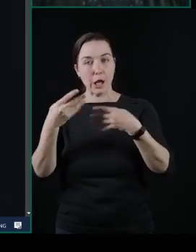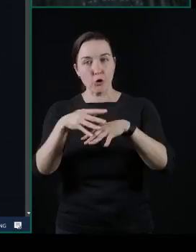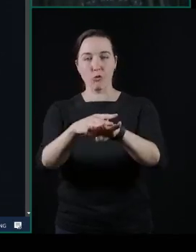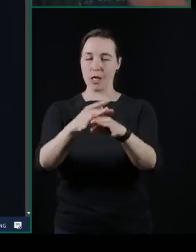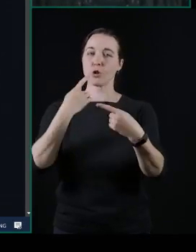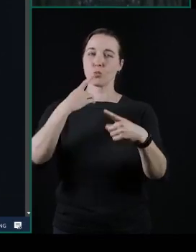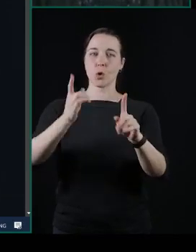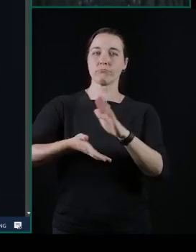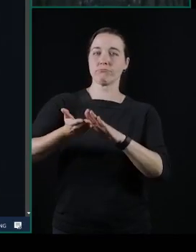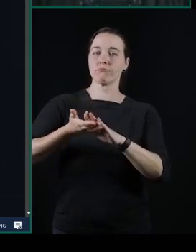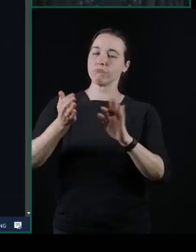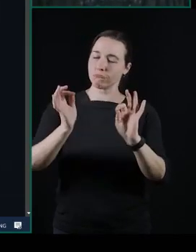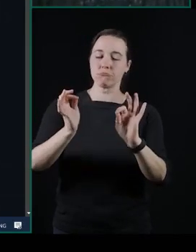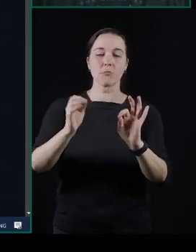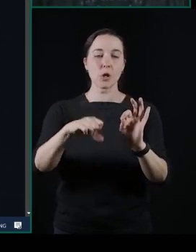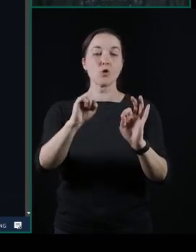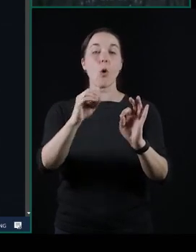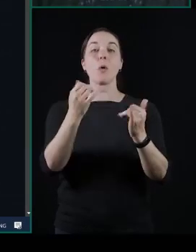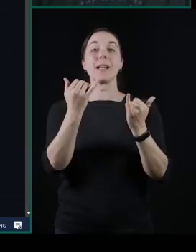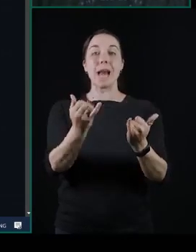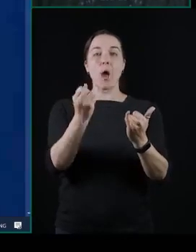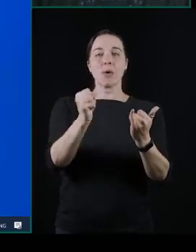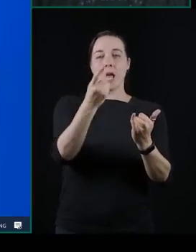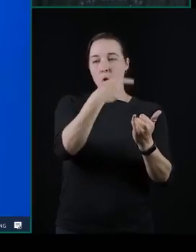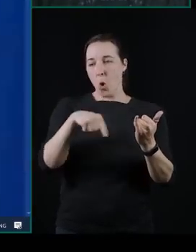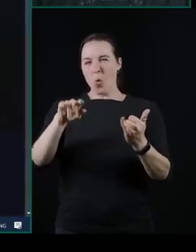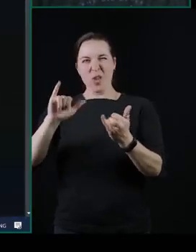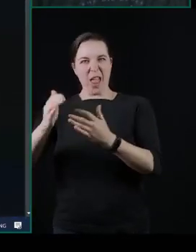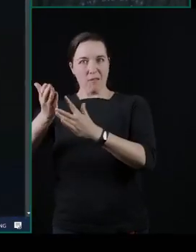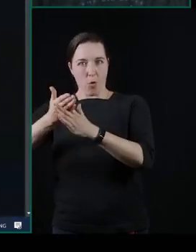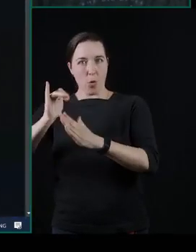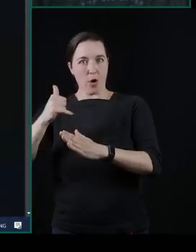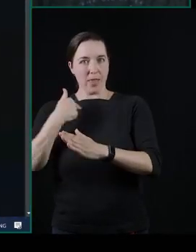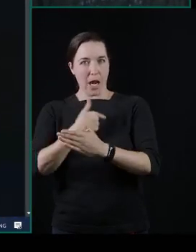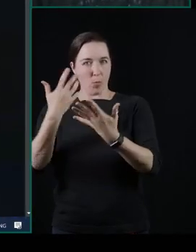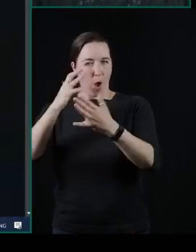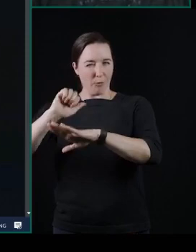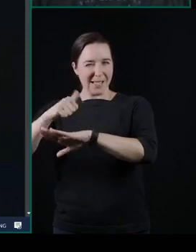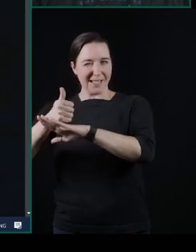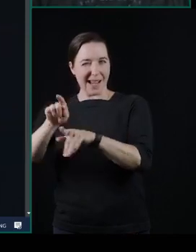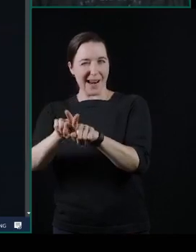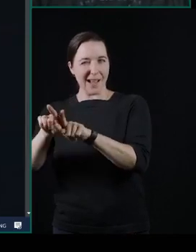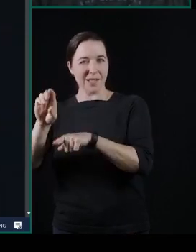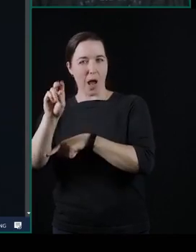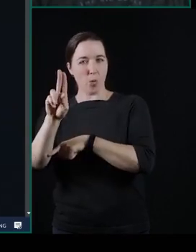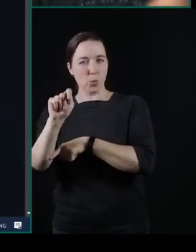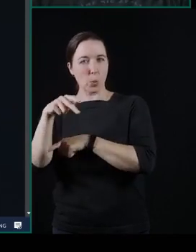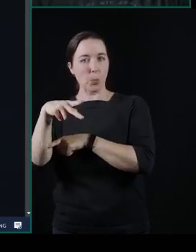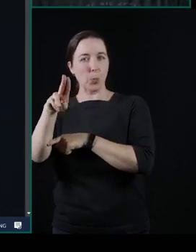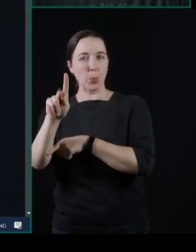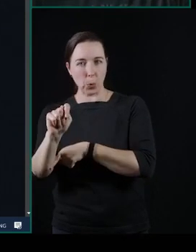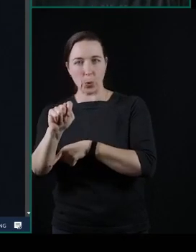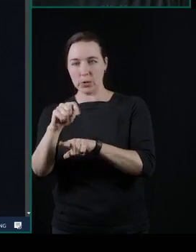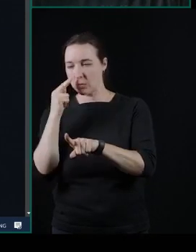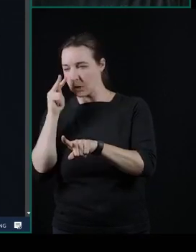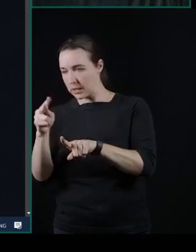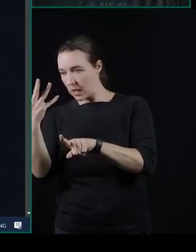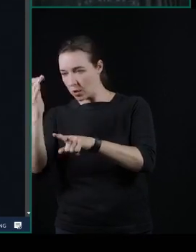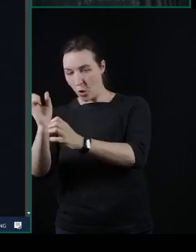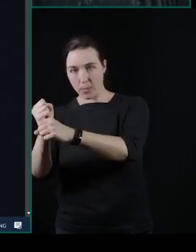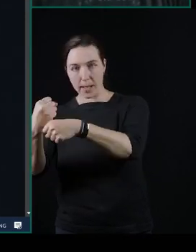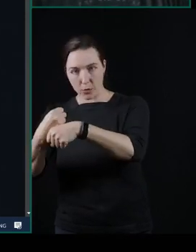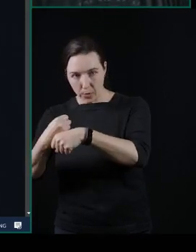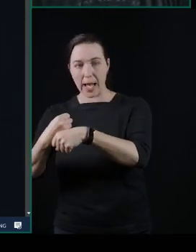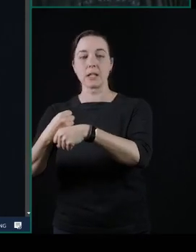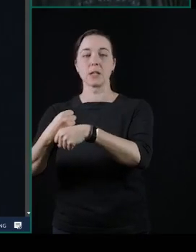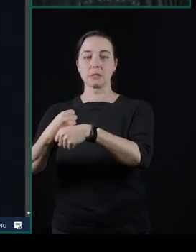works correctly. At the same time, we can navigate to the folder that we specified as output. We can see here that this has